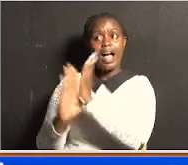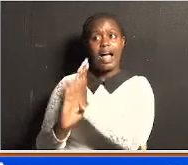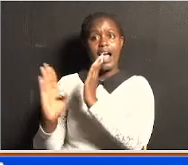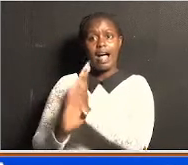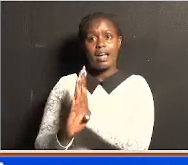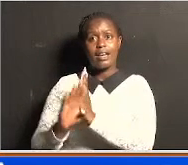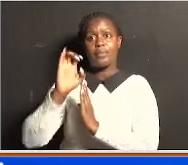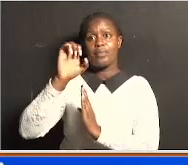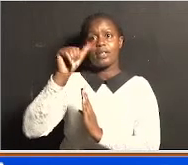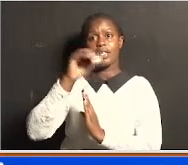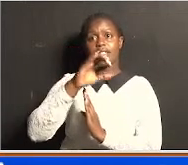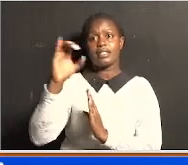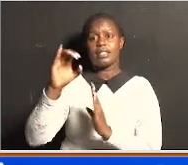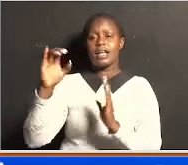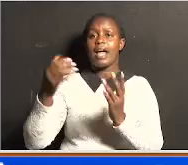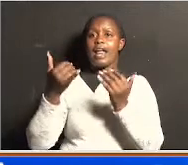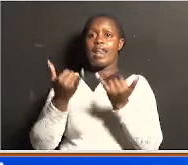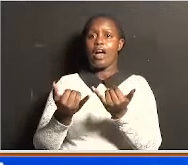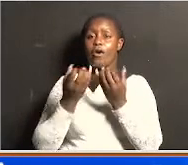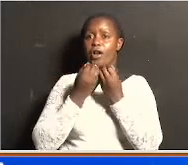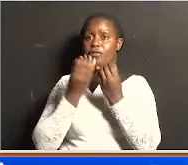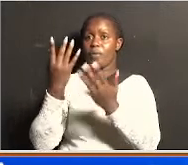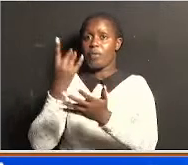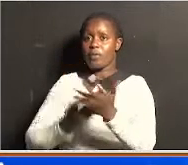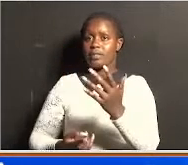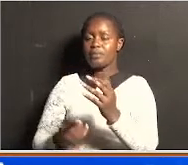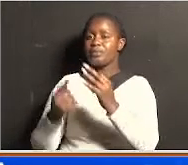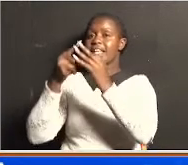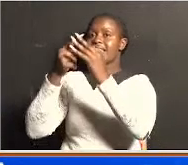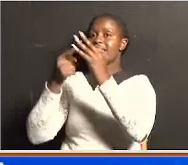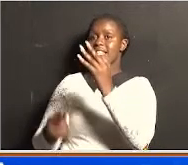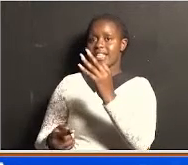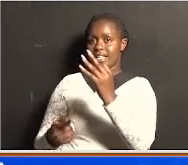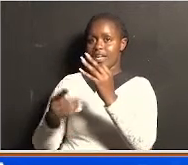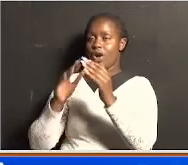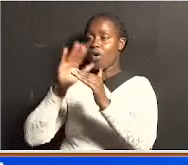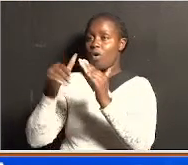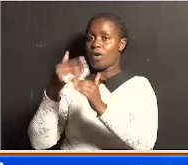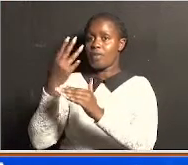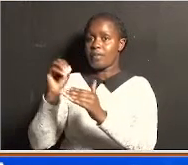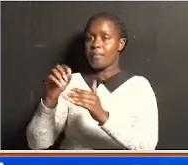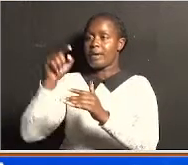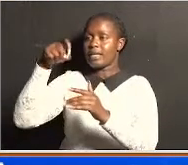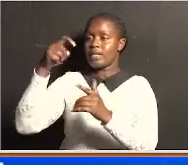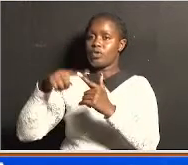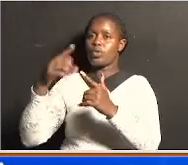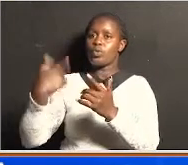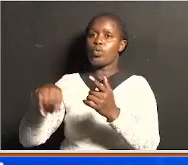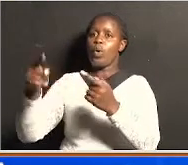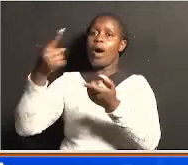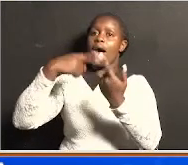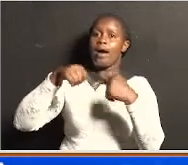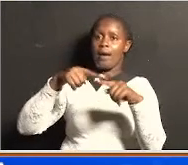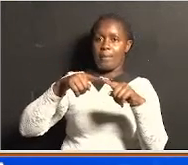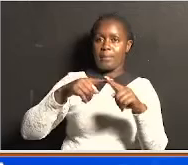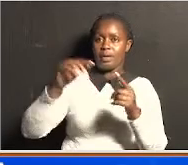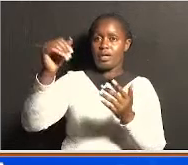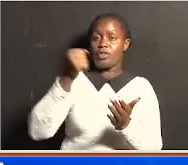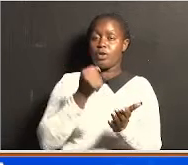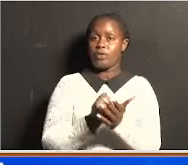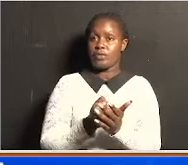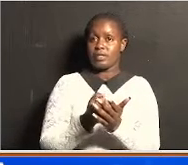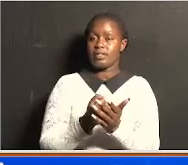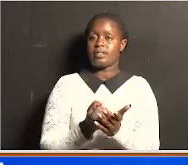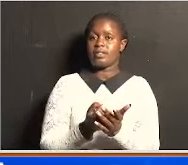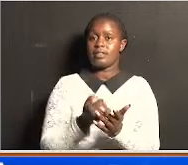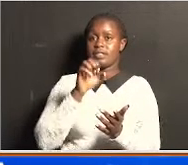ESCC inawaamrisha washukiwa hawa watatu waweze kujisalimisha mara moja katika ofisi